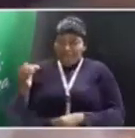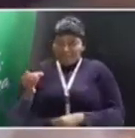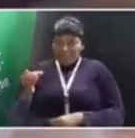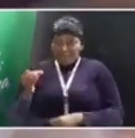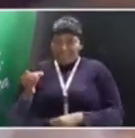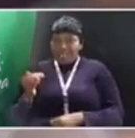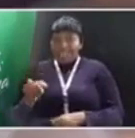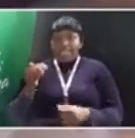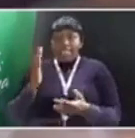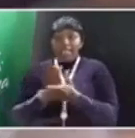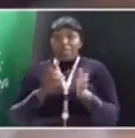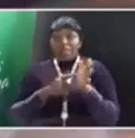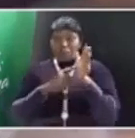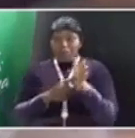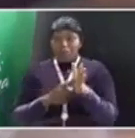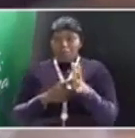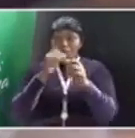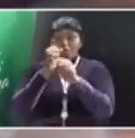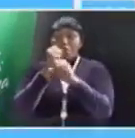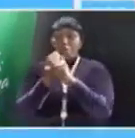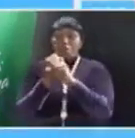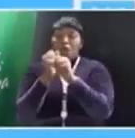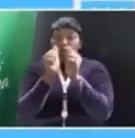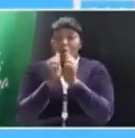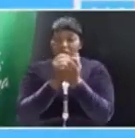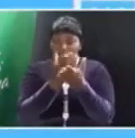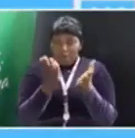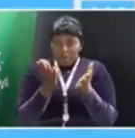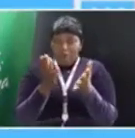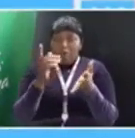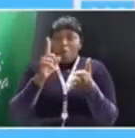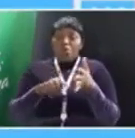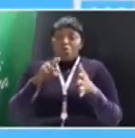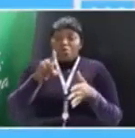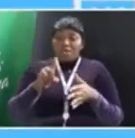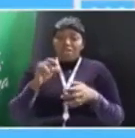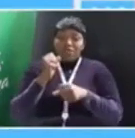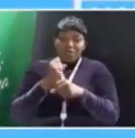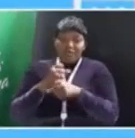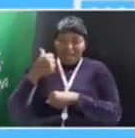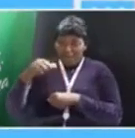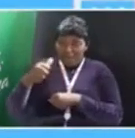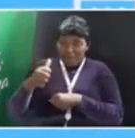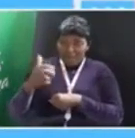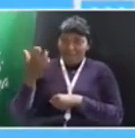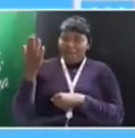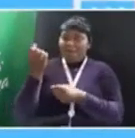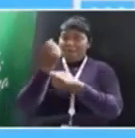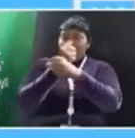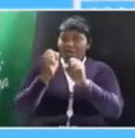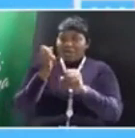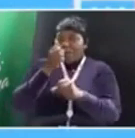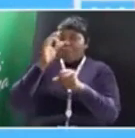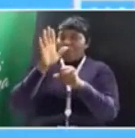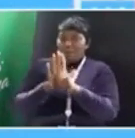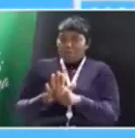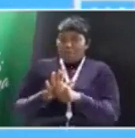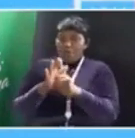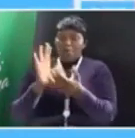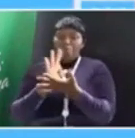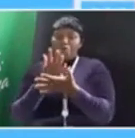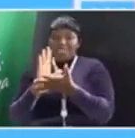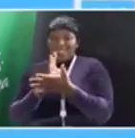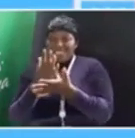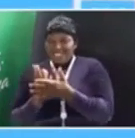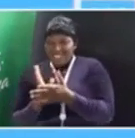Governors, I can assure you that we're here to work with you. The only thing you have not yet done, Your Excellency, you promised us that we will share money from the parks and the